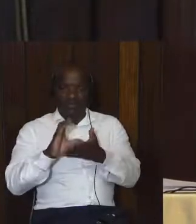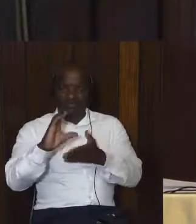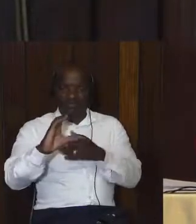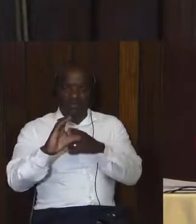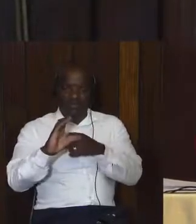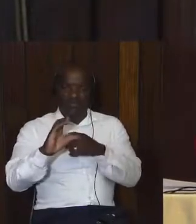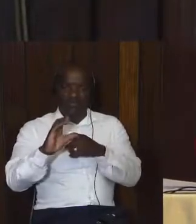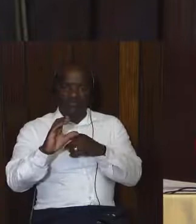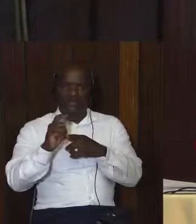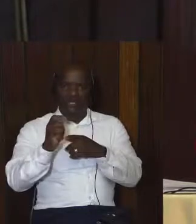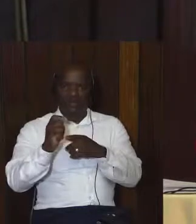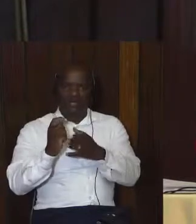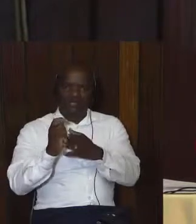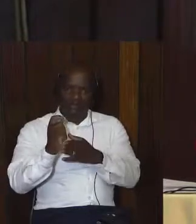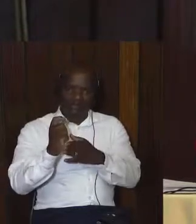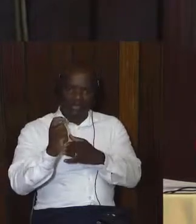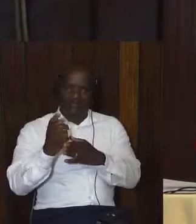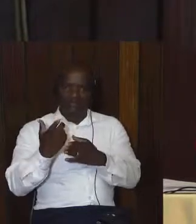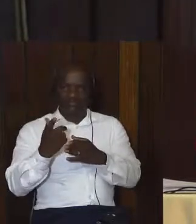DLTCs?